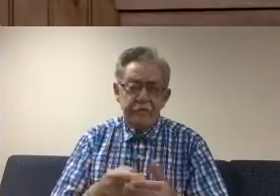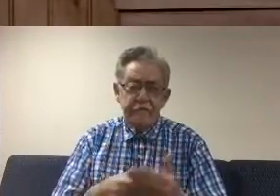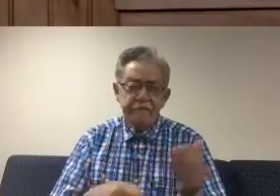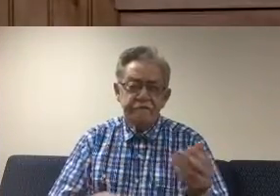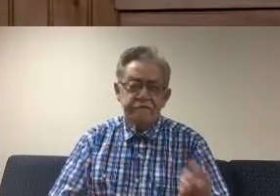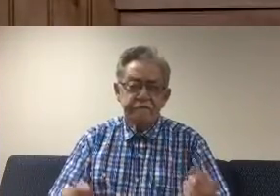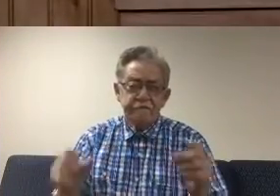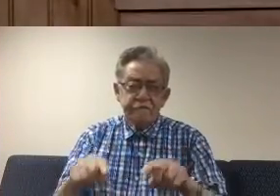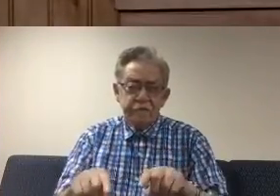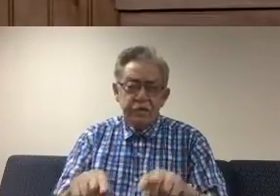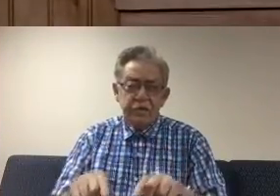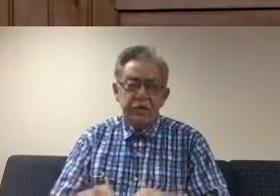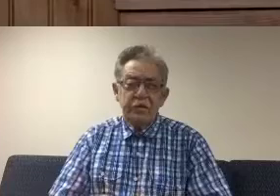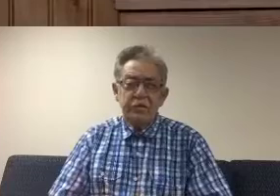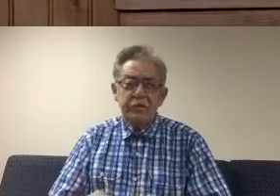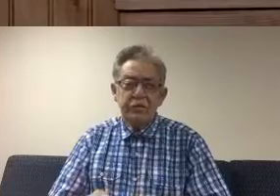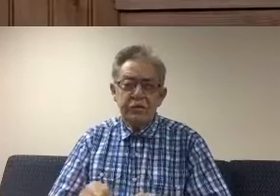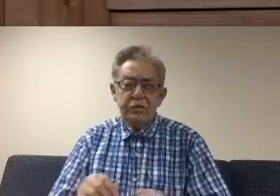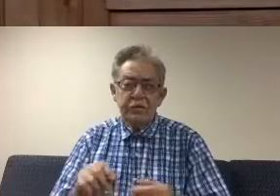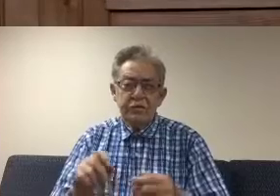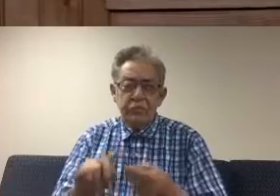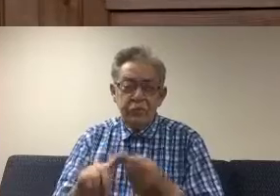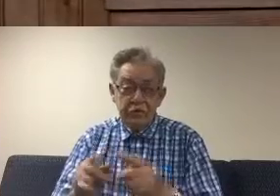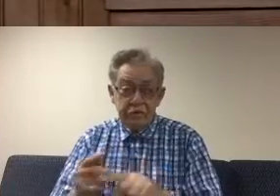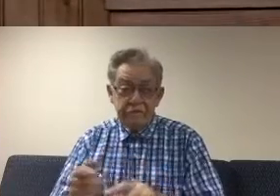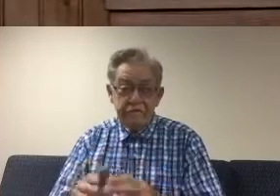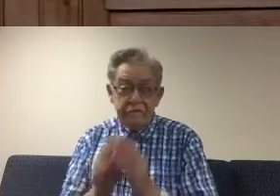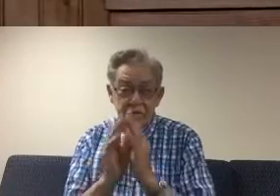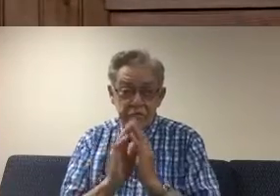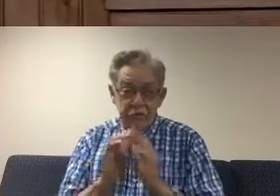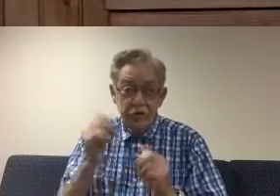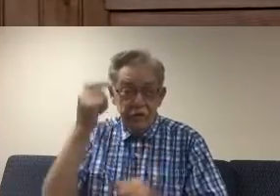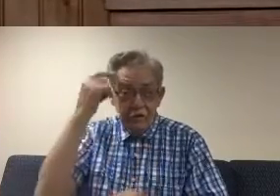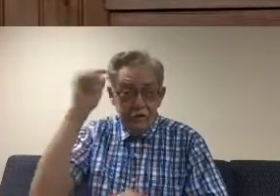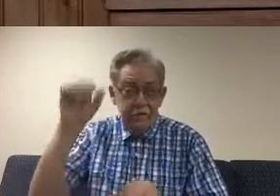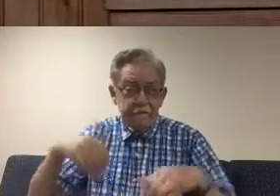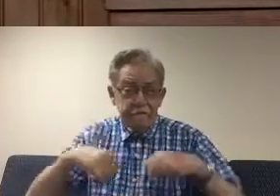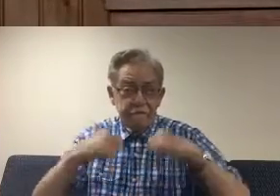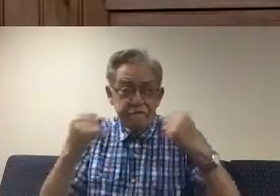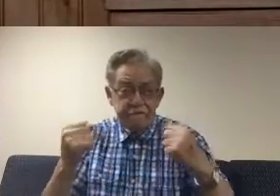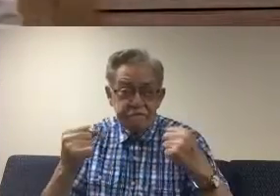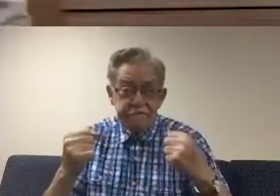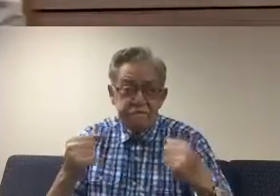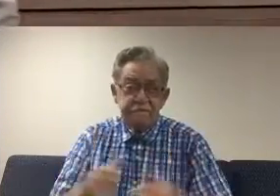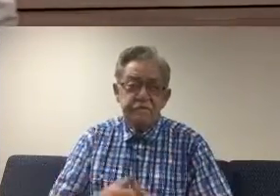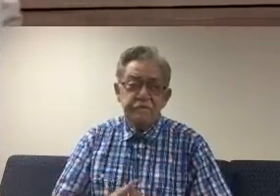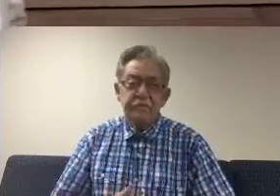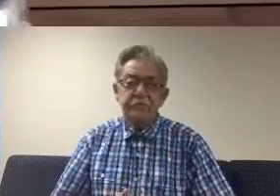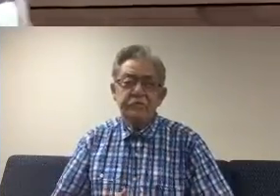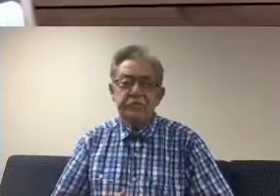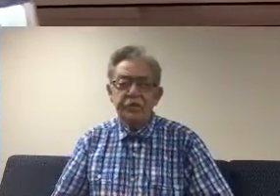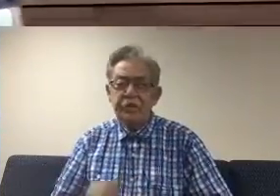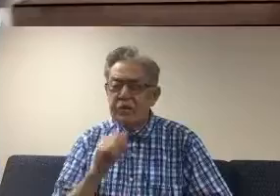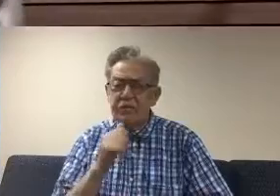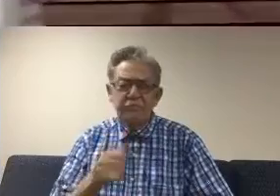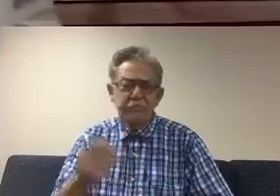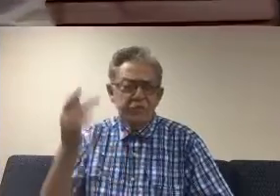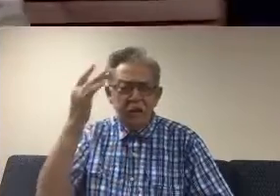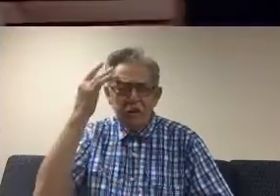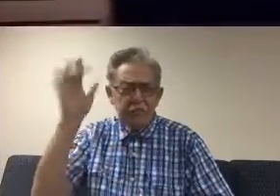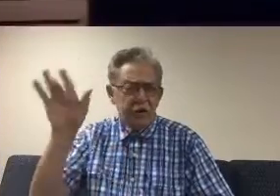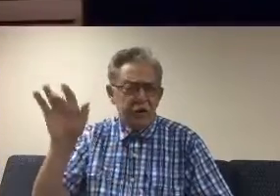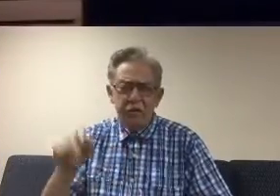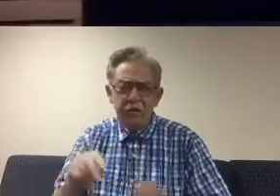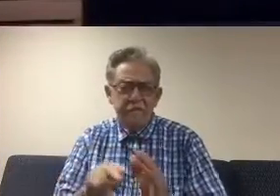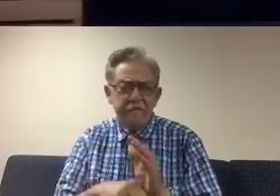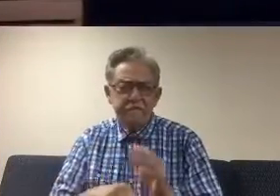for boldness. And boldness is what Crossroads needs. Not a lot of cleverness, not a lot